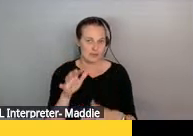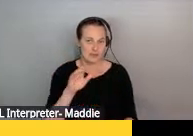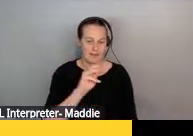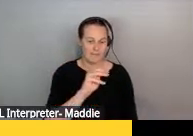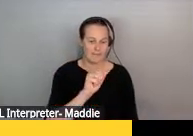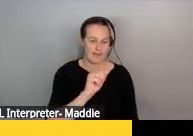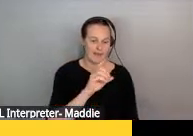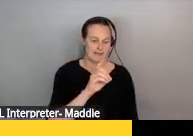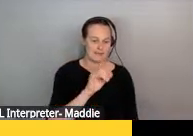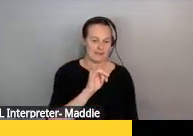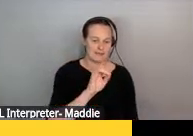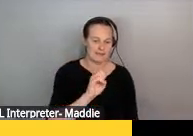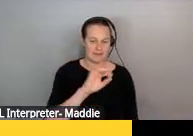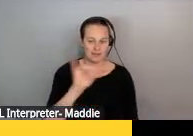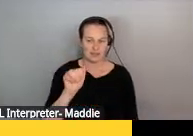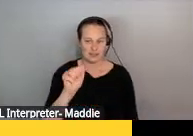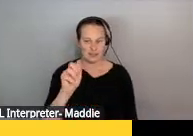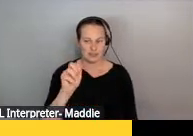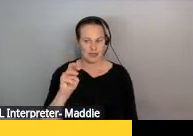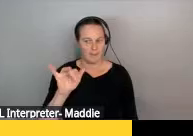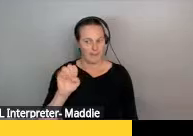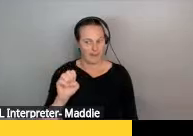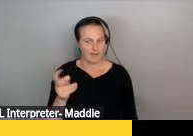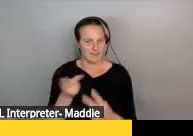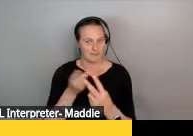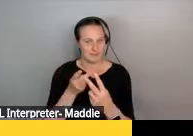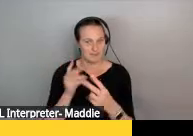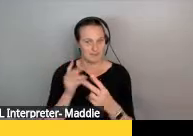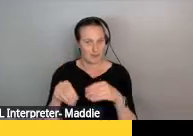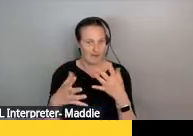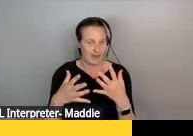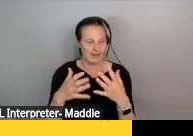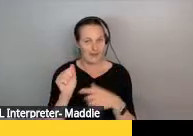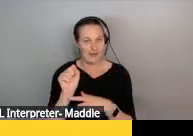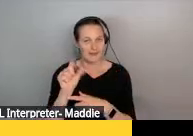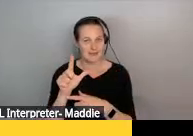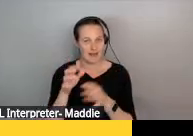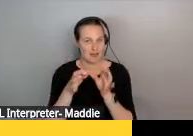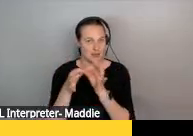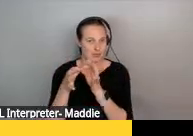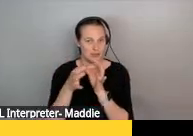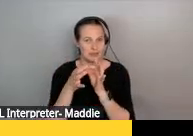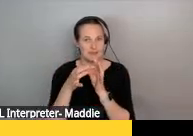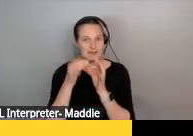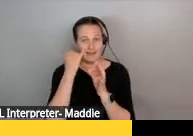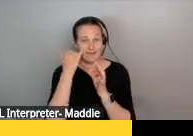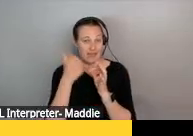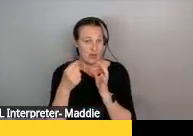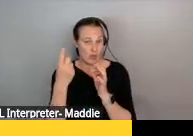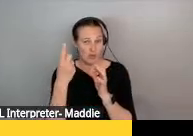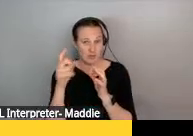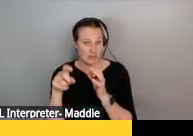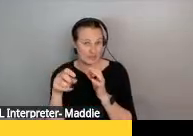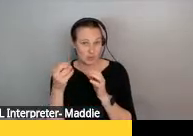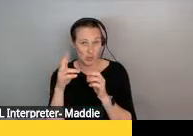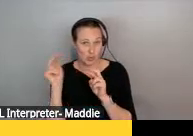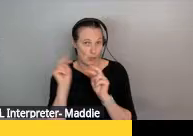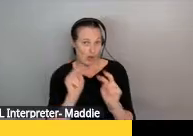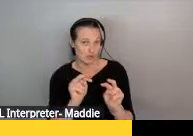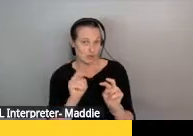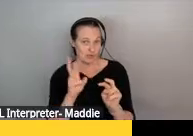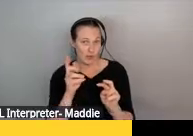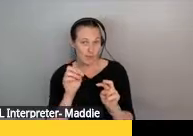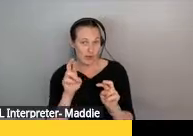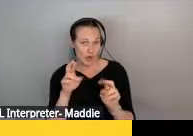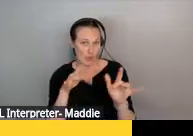the webinar providing ASL for anybody who might need it or anybody who watches the webinar